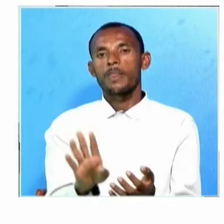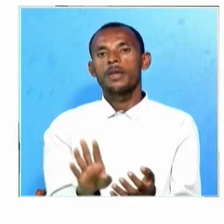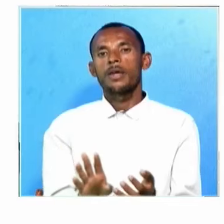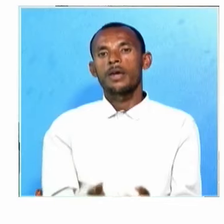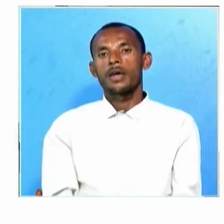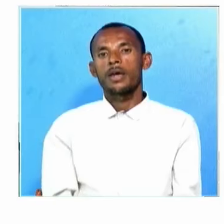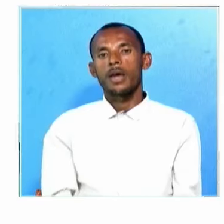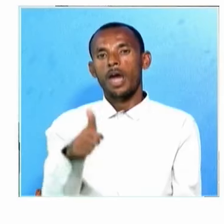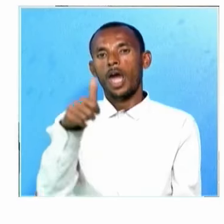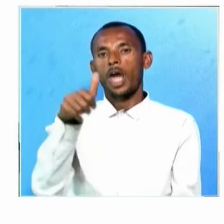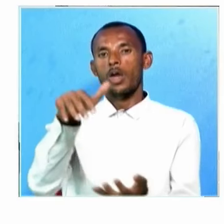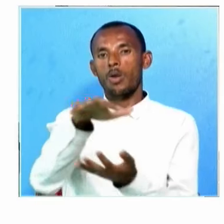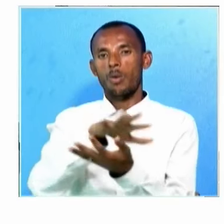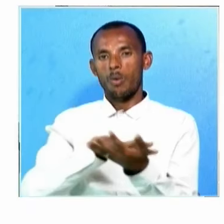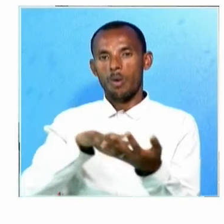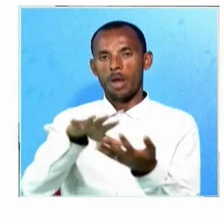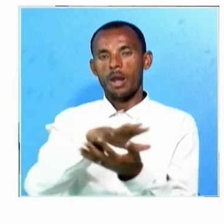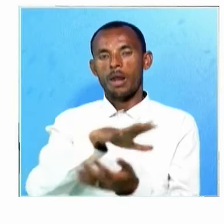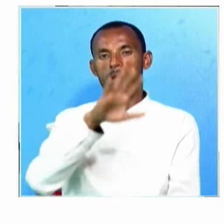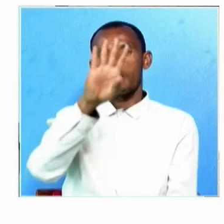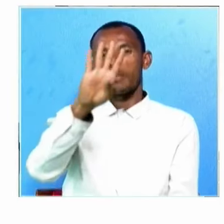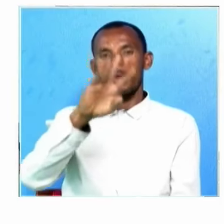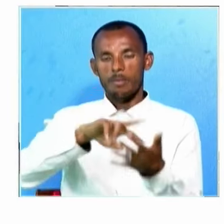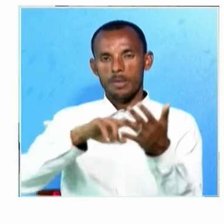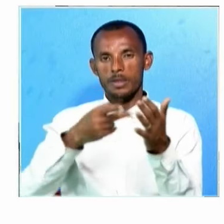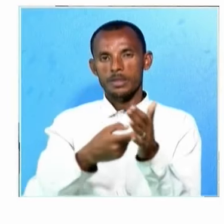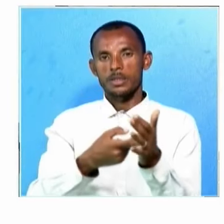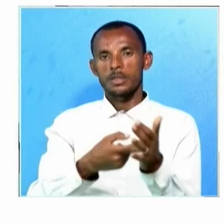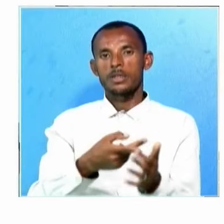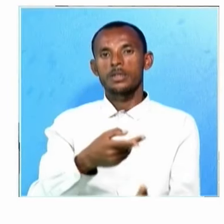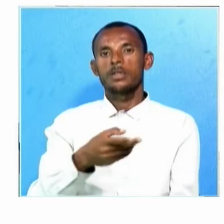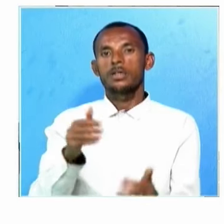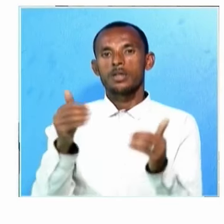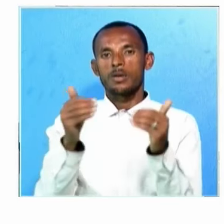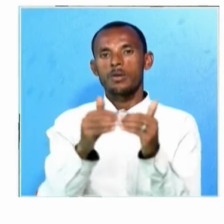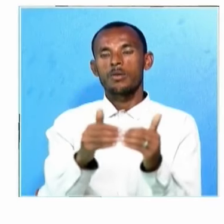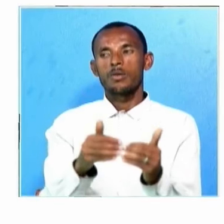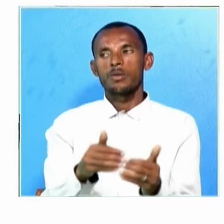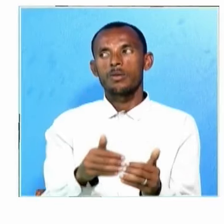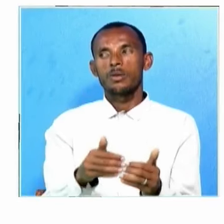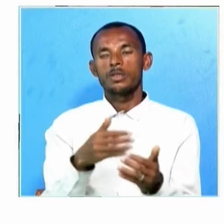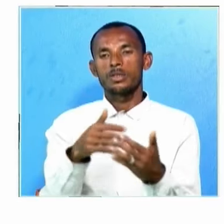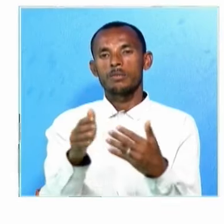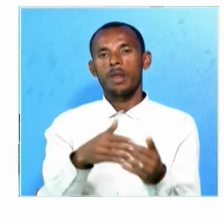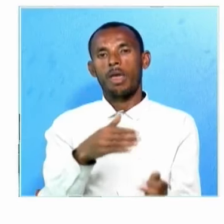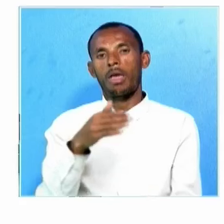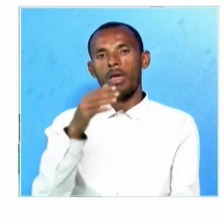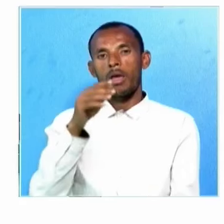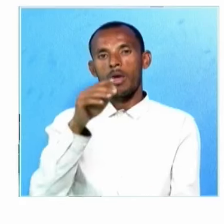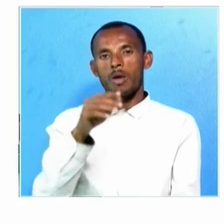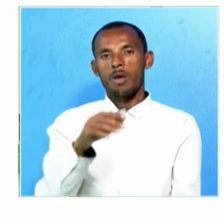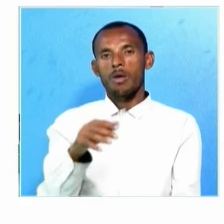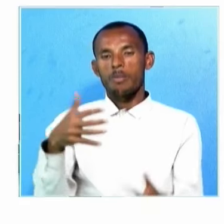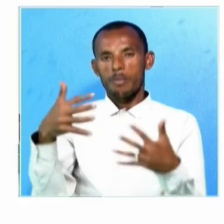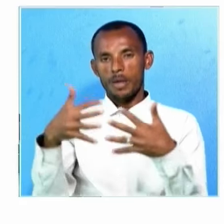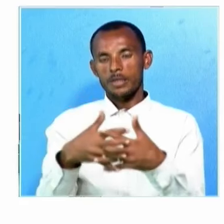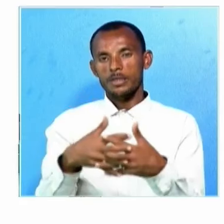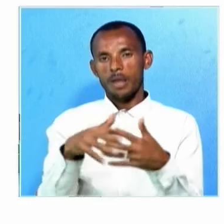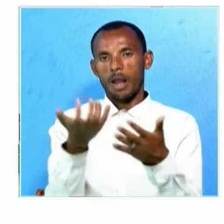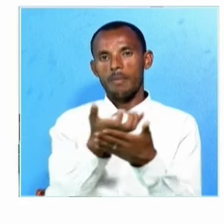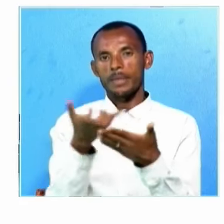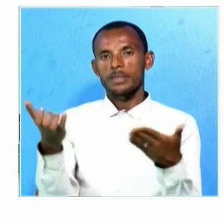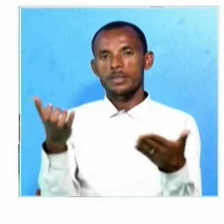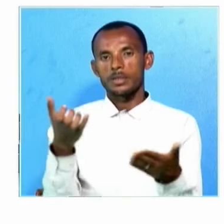so A union B is equal to, simply you mix the